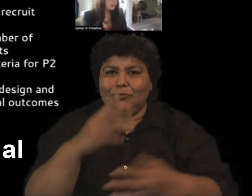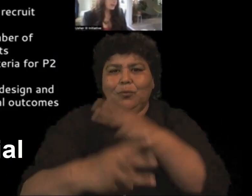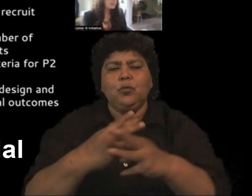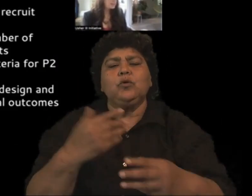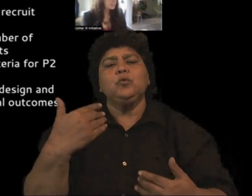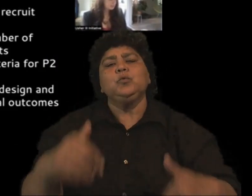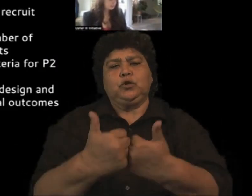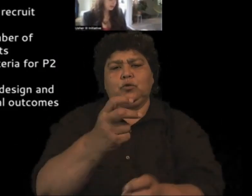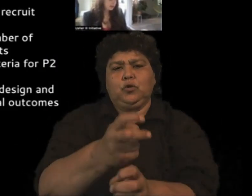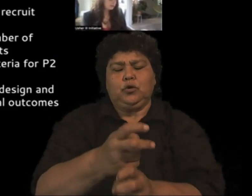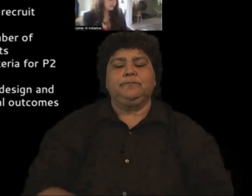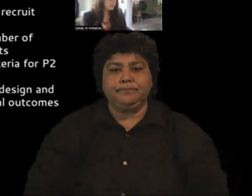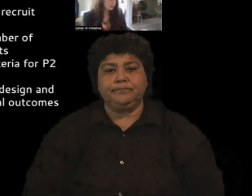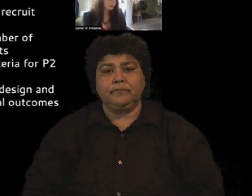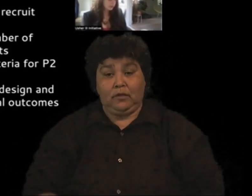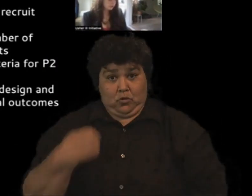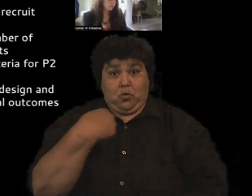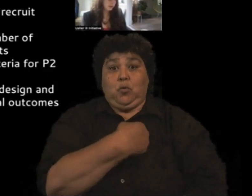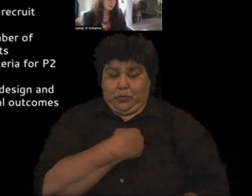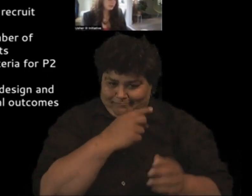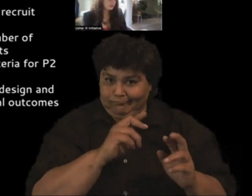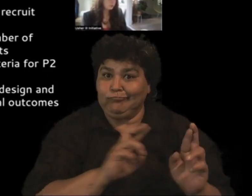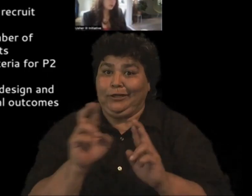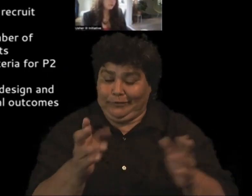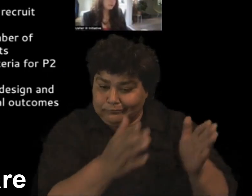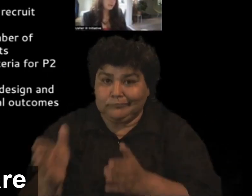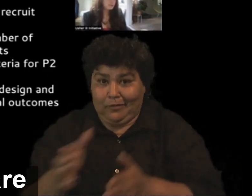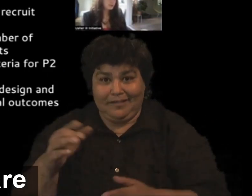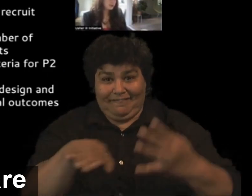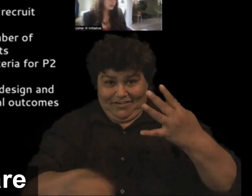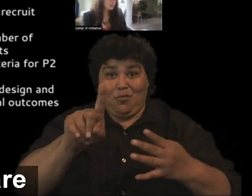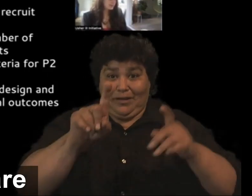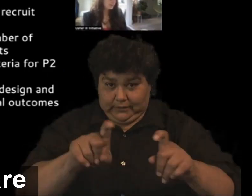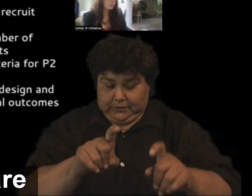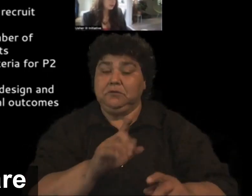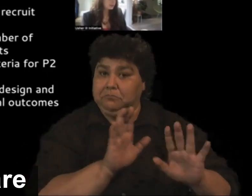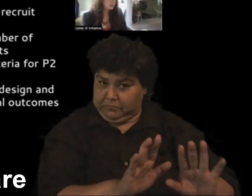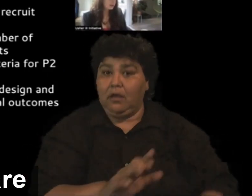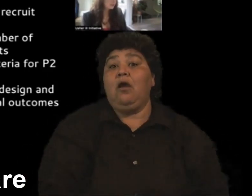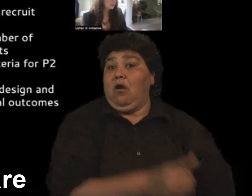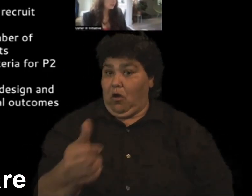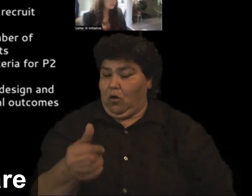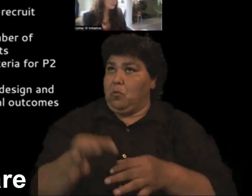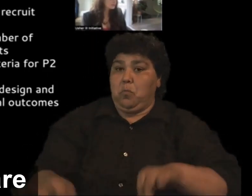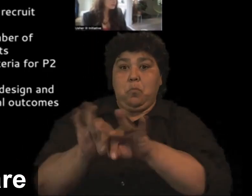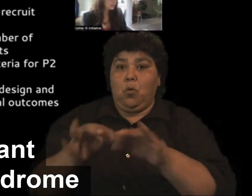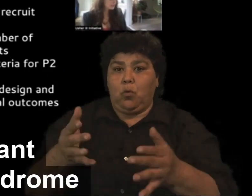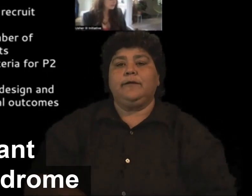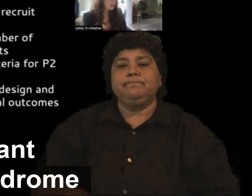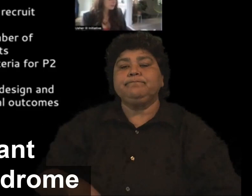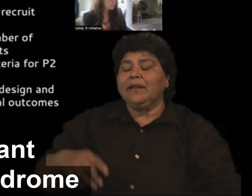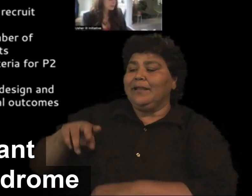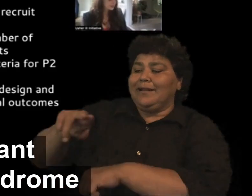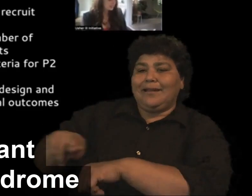In addition to preparing for phase 1 clinical trials, one of our biggest priorities is the conduct of a retrospective